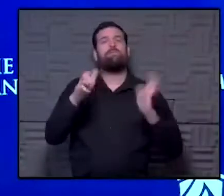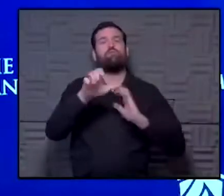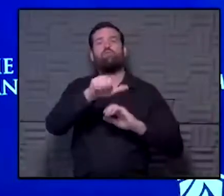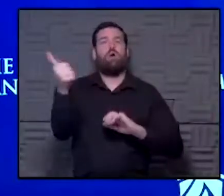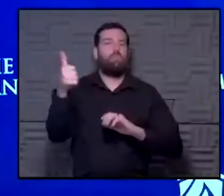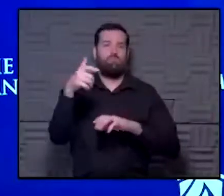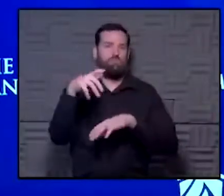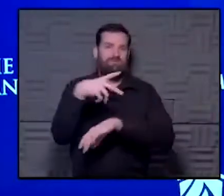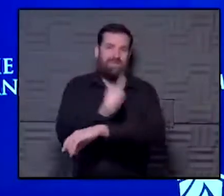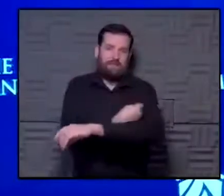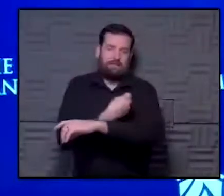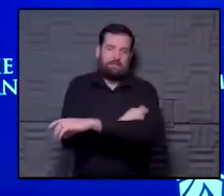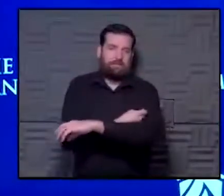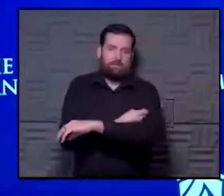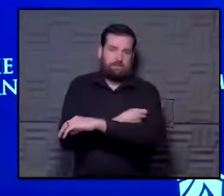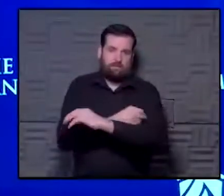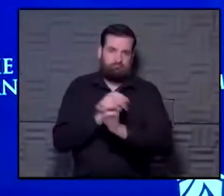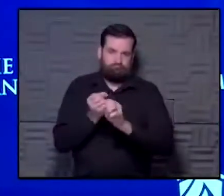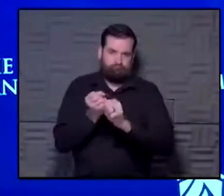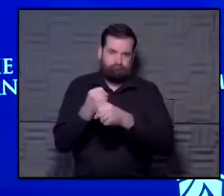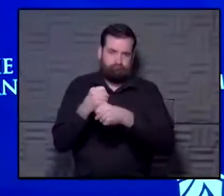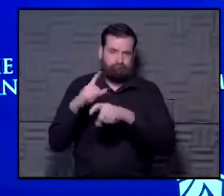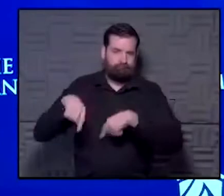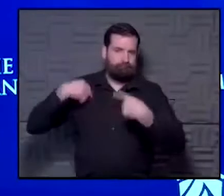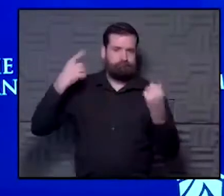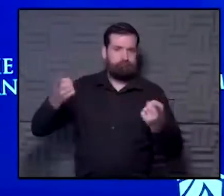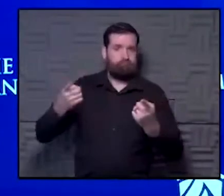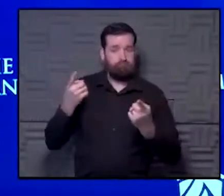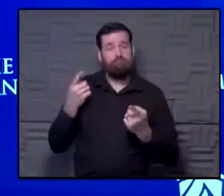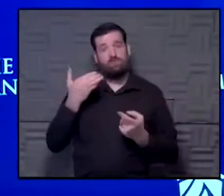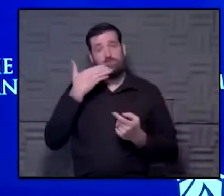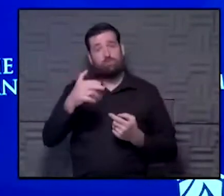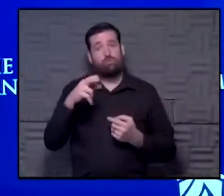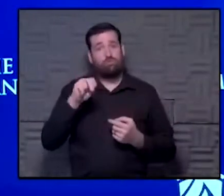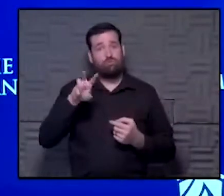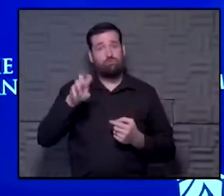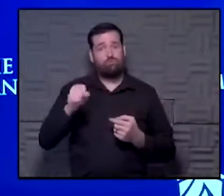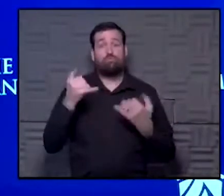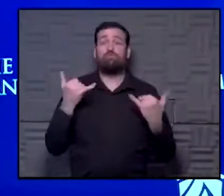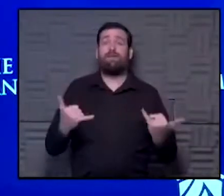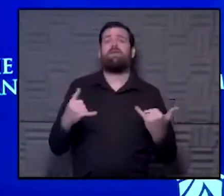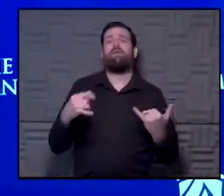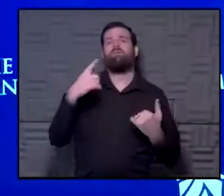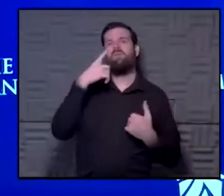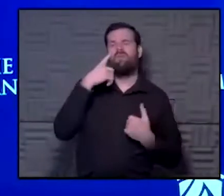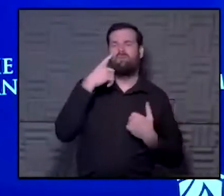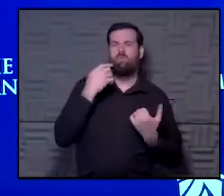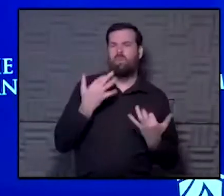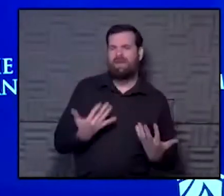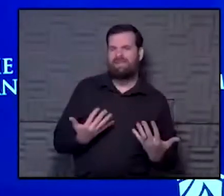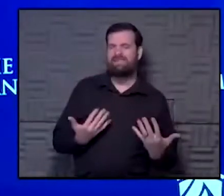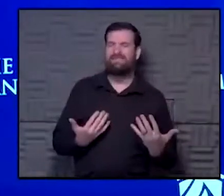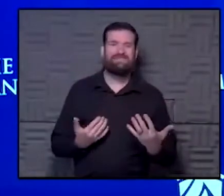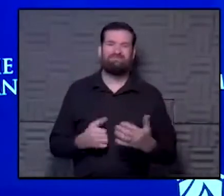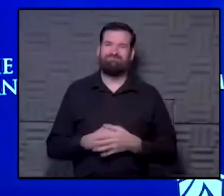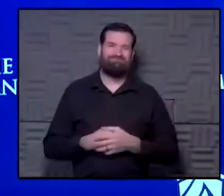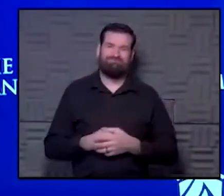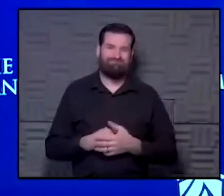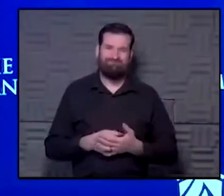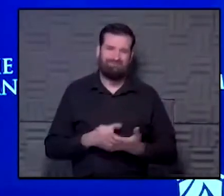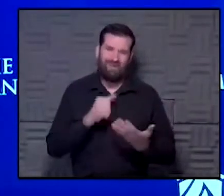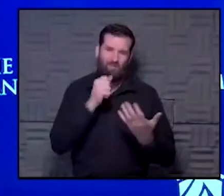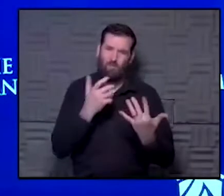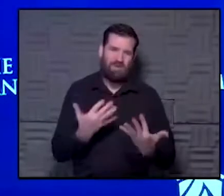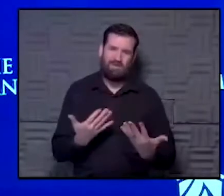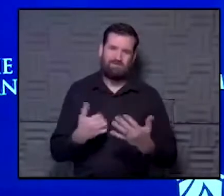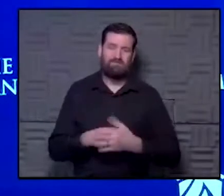built traditionally. So all of this is really good news. Right now, I think thinking that you're going to wait for it, I would discourage waiting, and here's